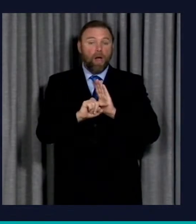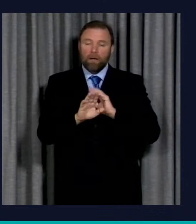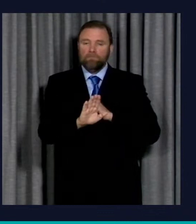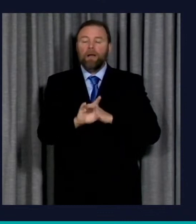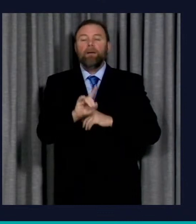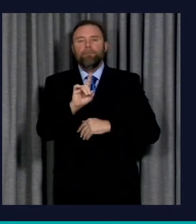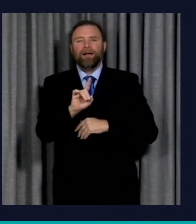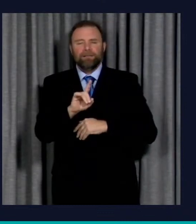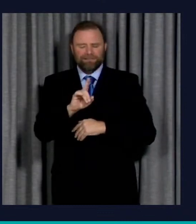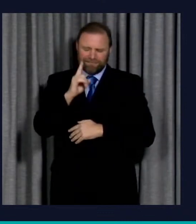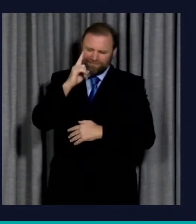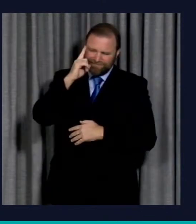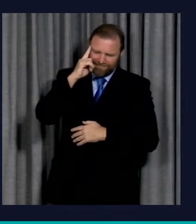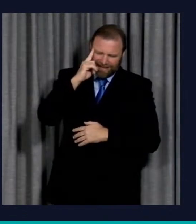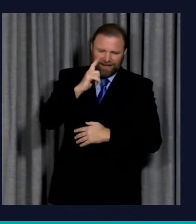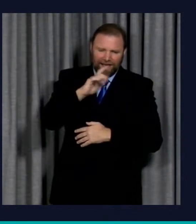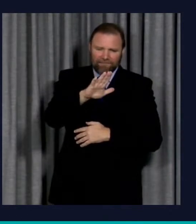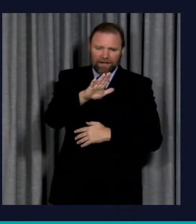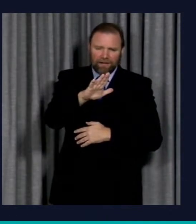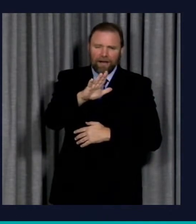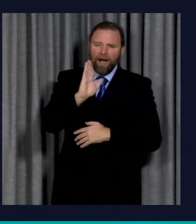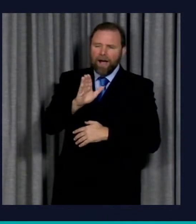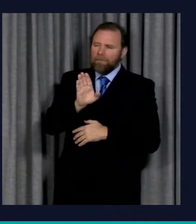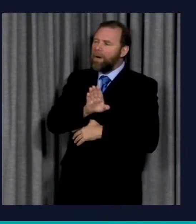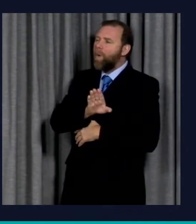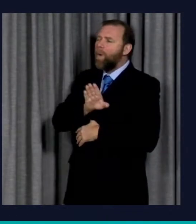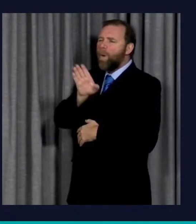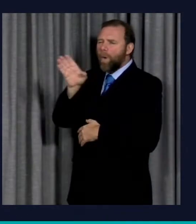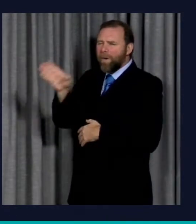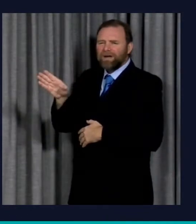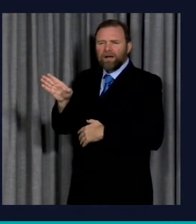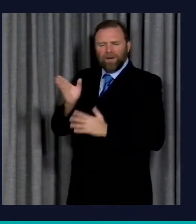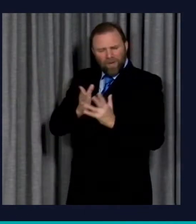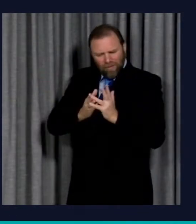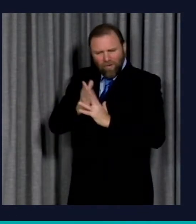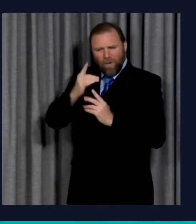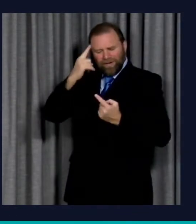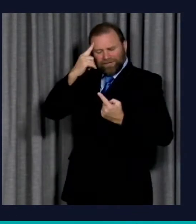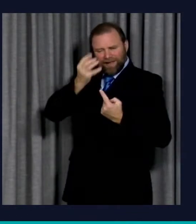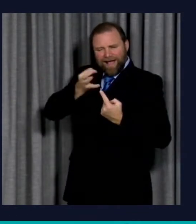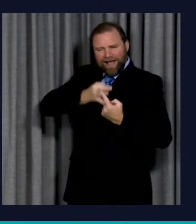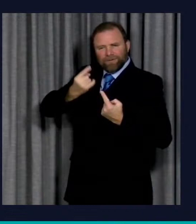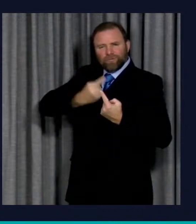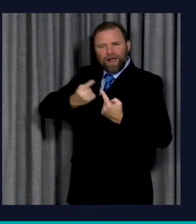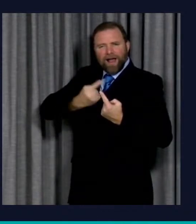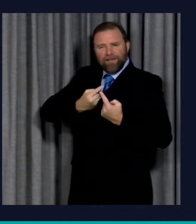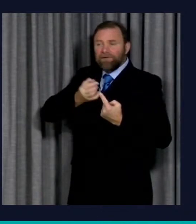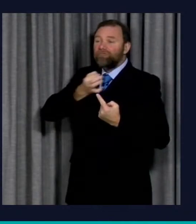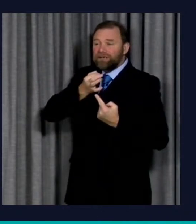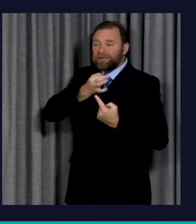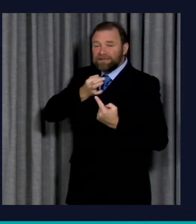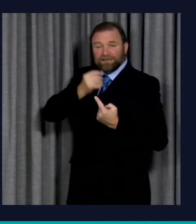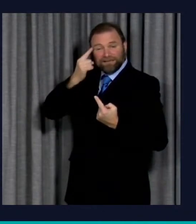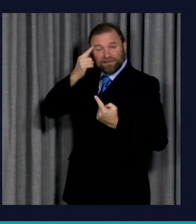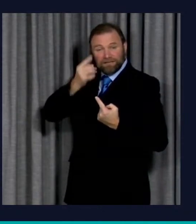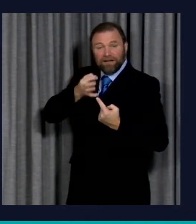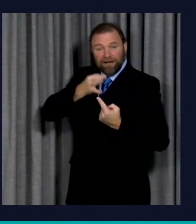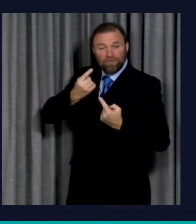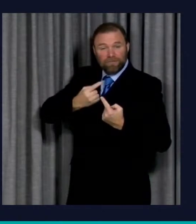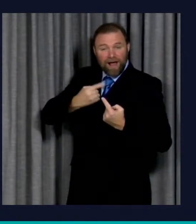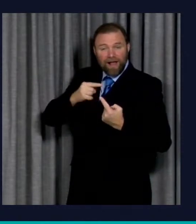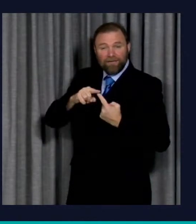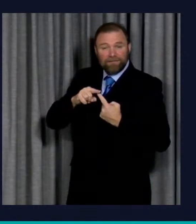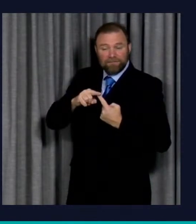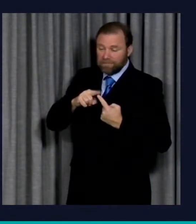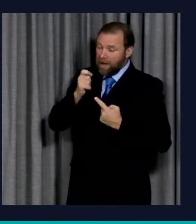think carefully in making those decisions, to work your way through the sorts of questions that I've set out today,